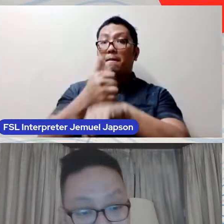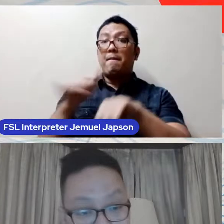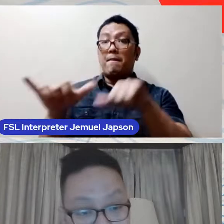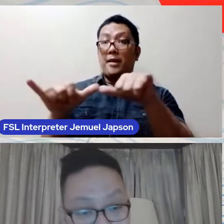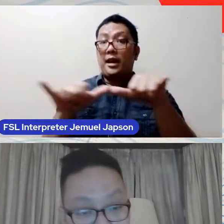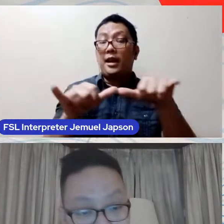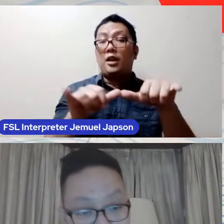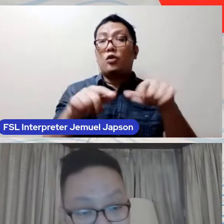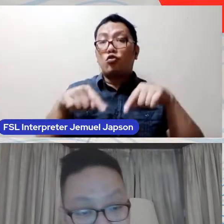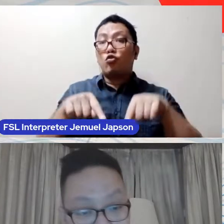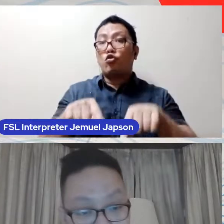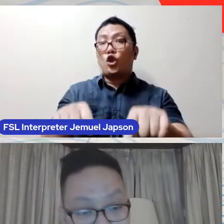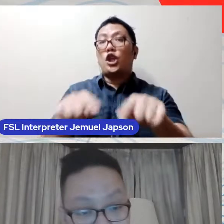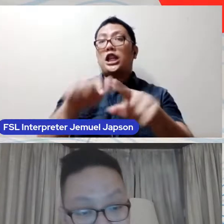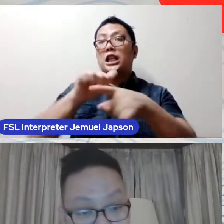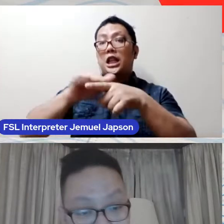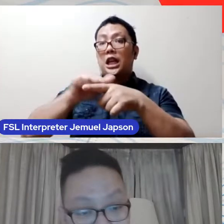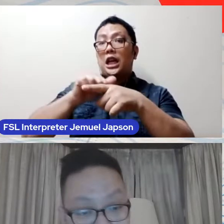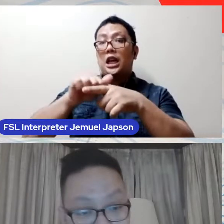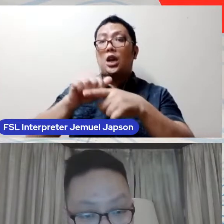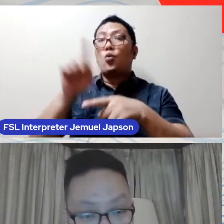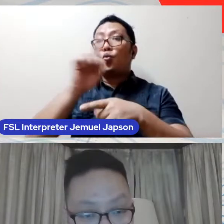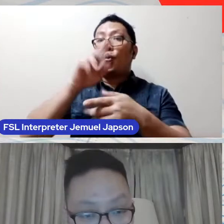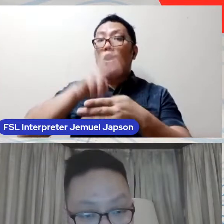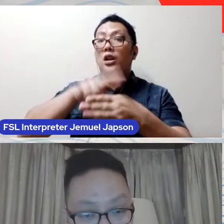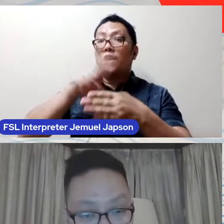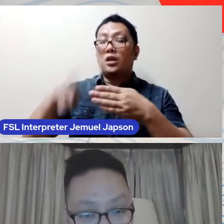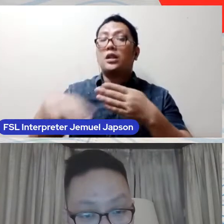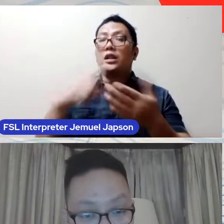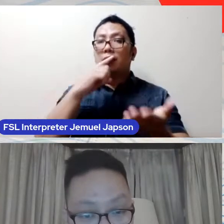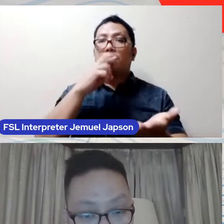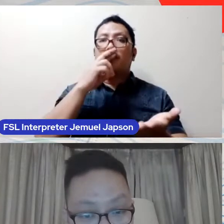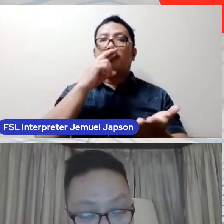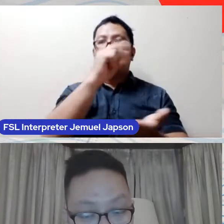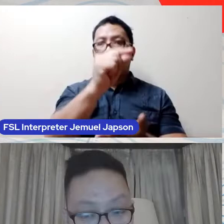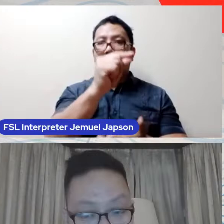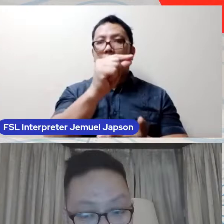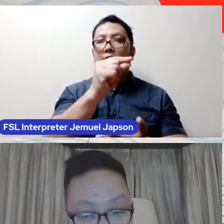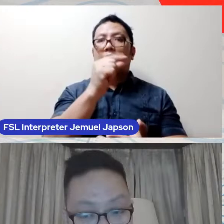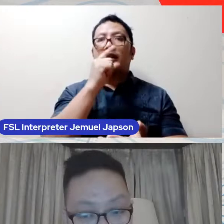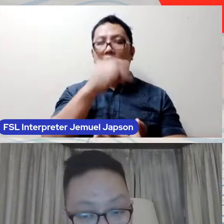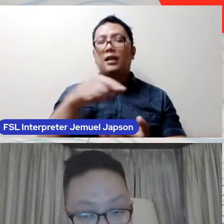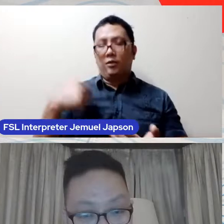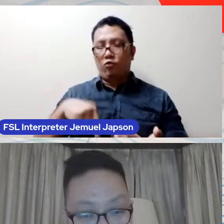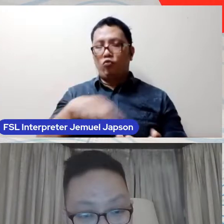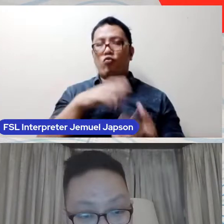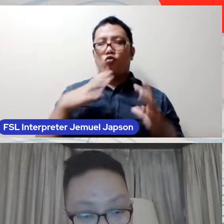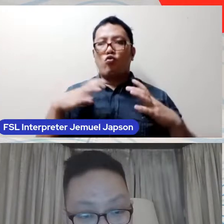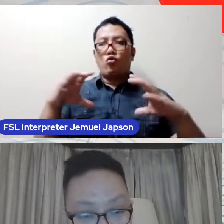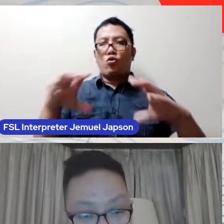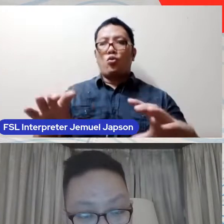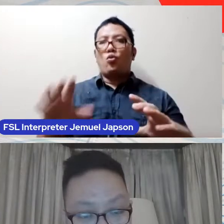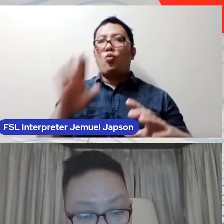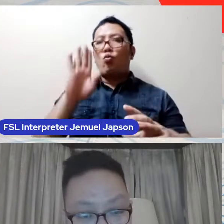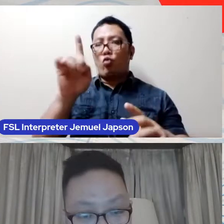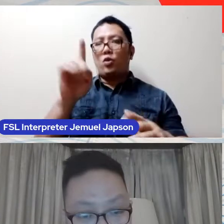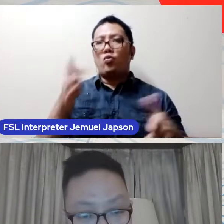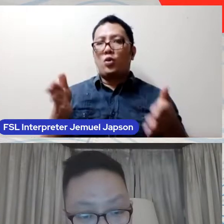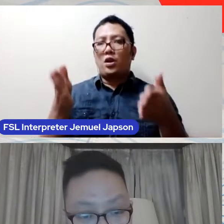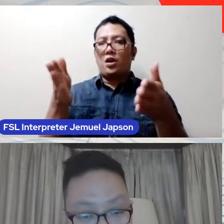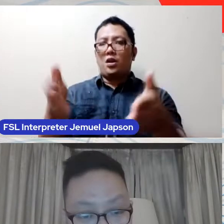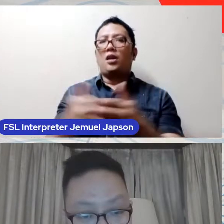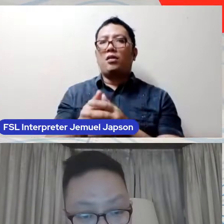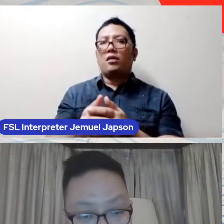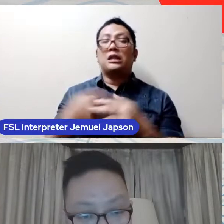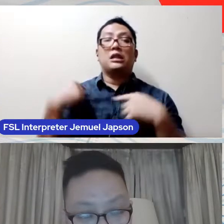training, and kung ito talaga yung resulta, then we report it. I think that's our commitments our commitment since